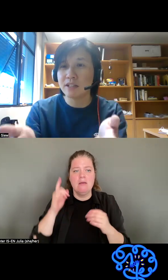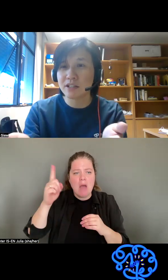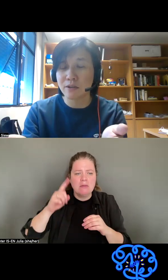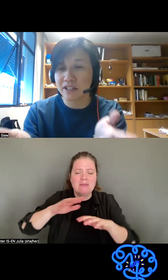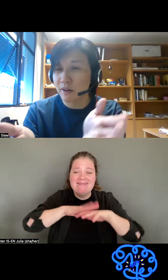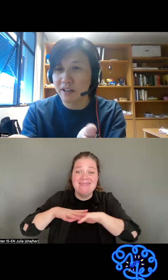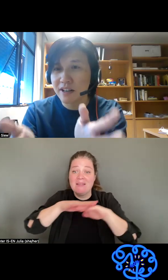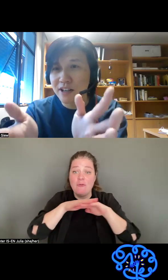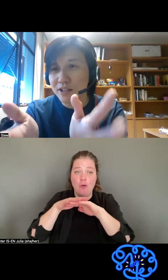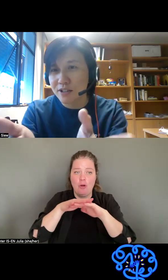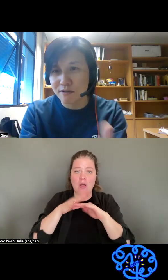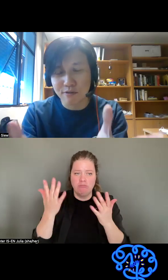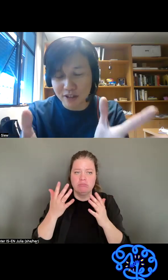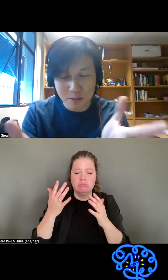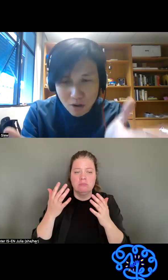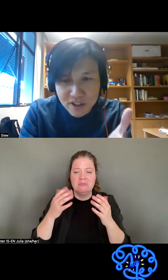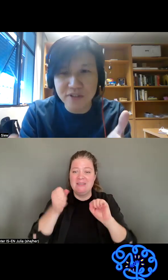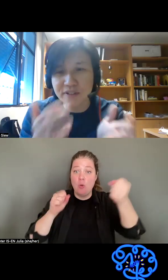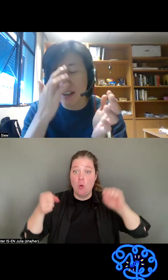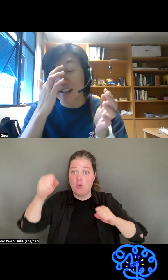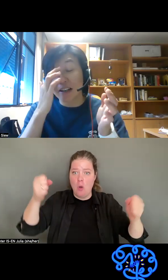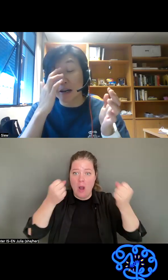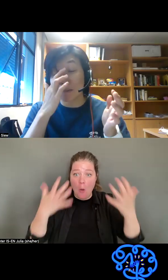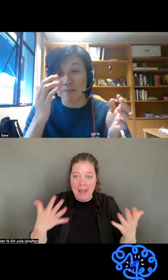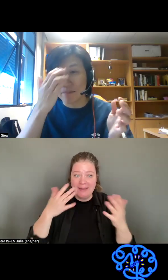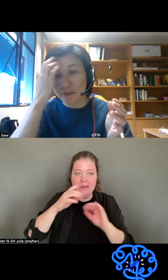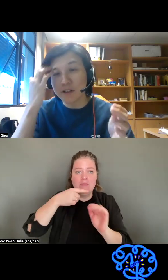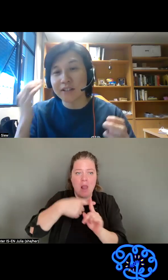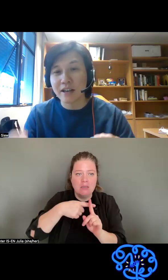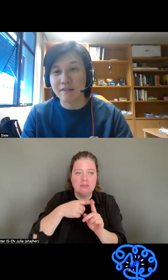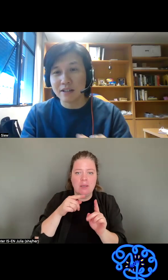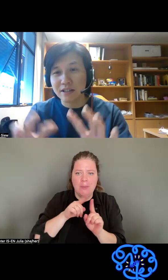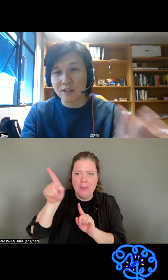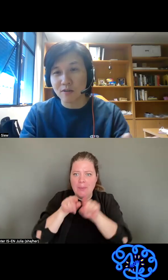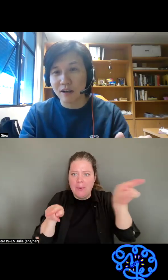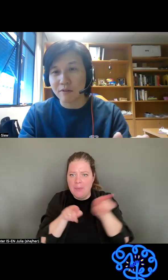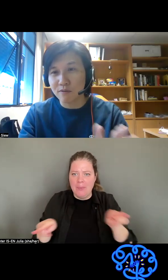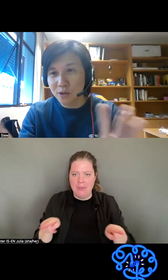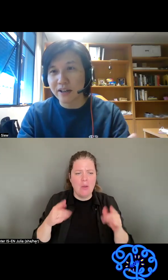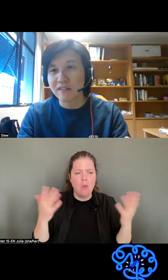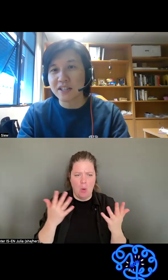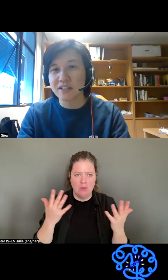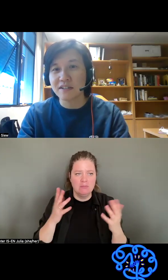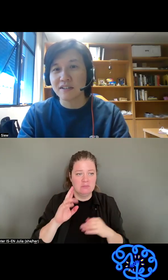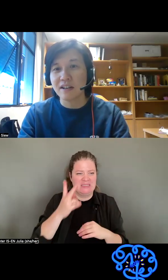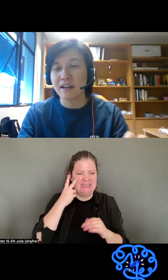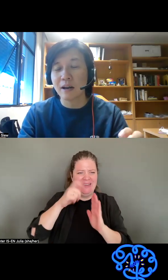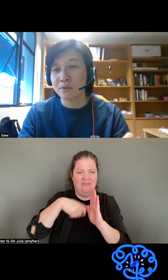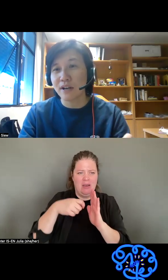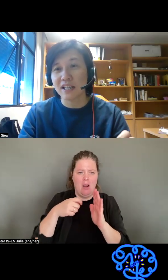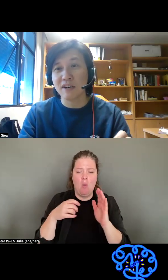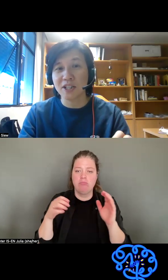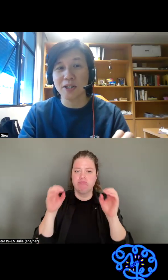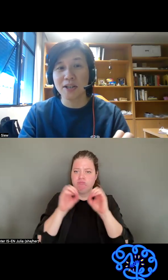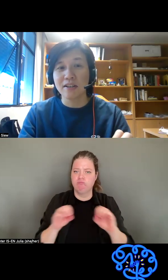if we just look at this very small video, um, you can see that it starts off like with no activation, and then I